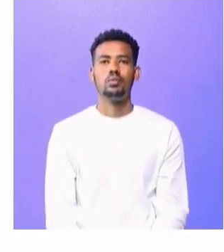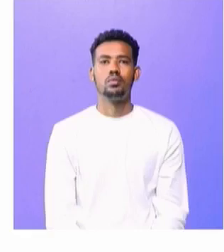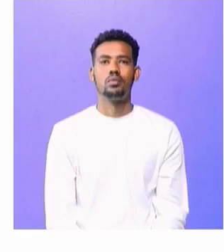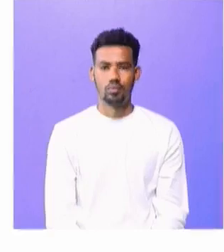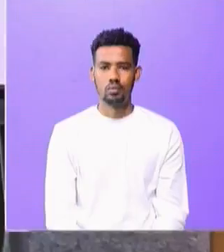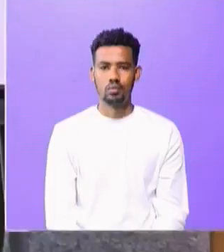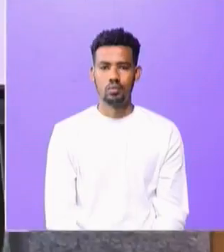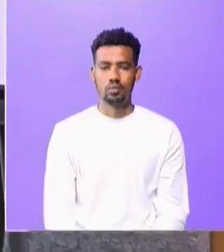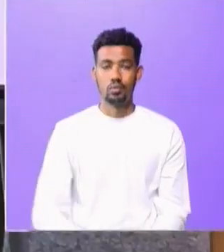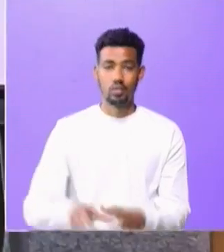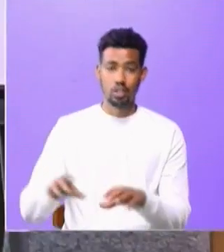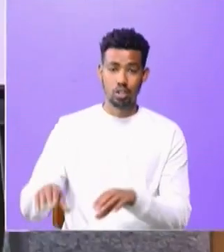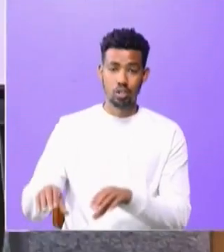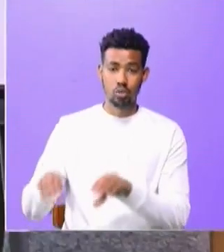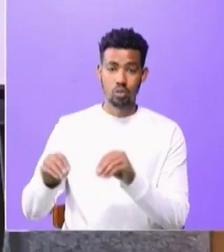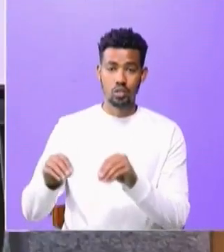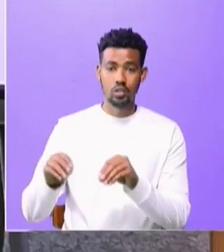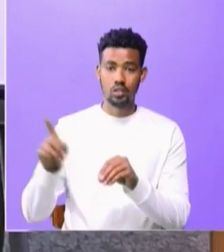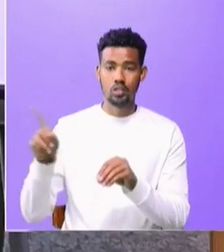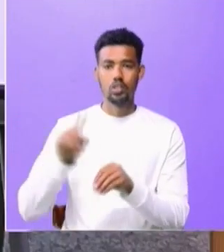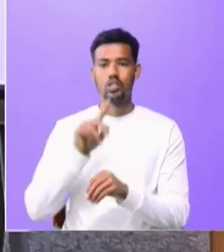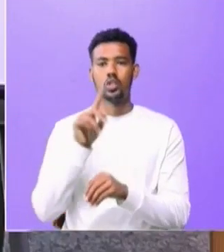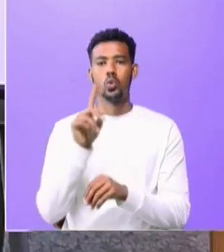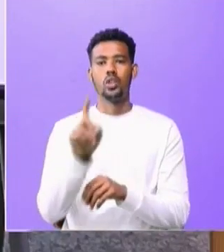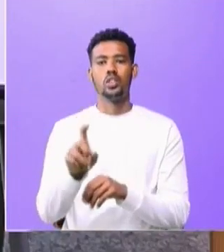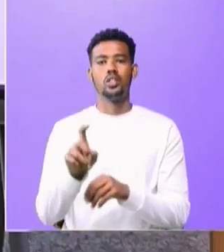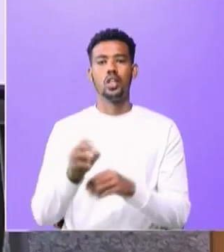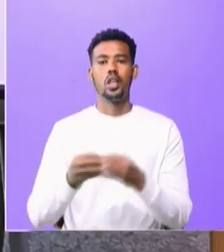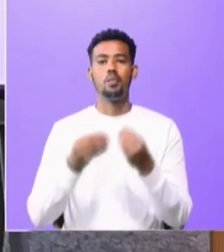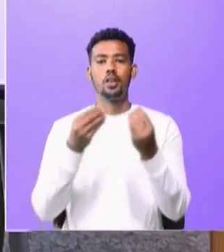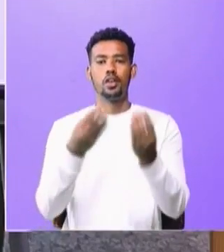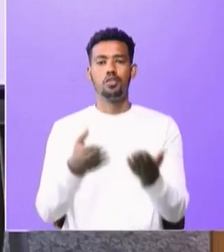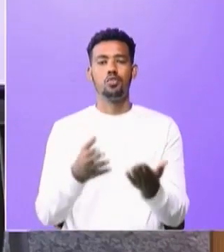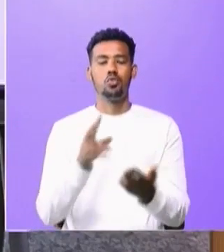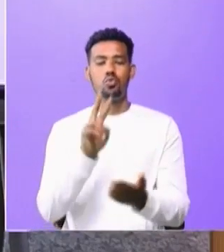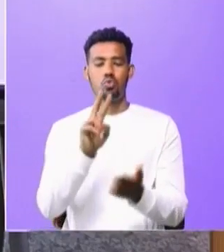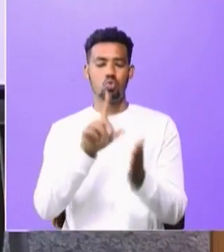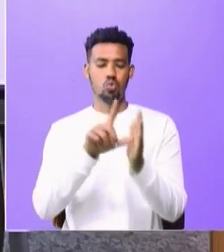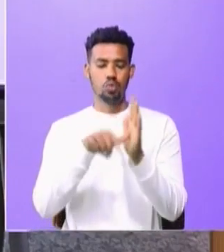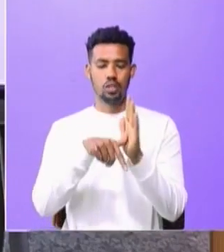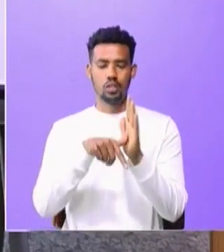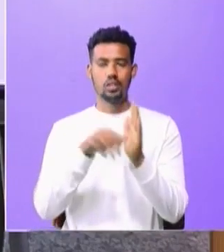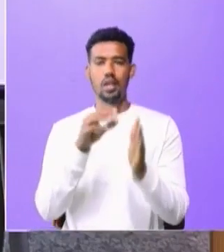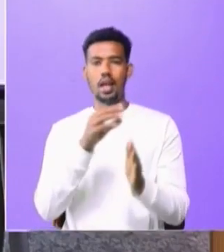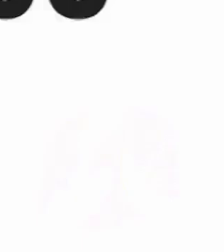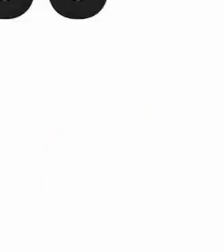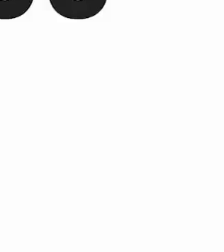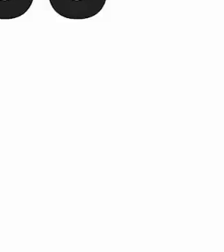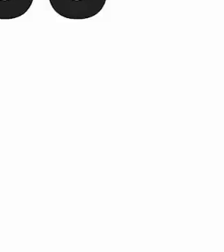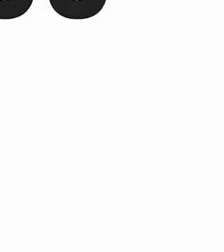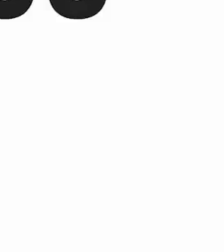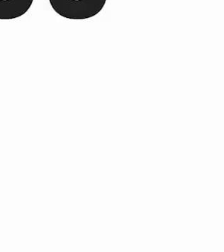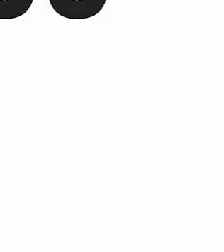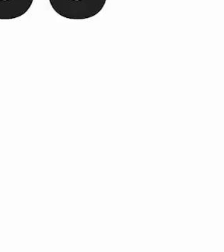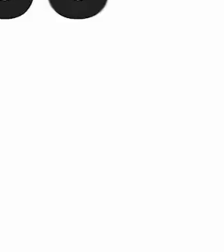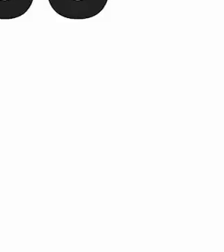And students, here is the questions. Let me give you 2 minutes and I'll be back.